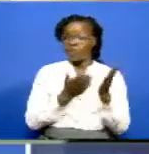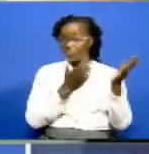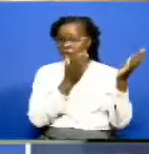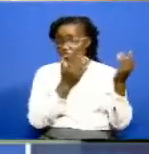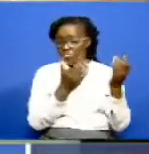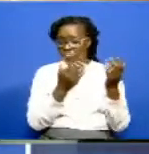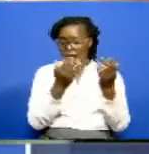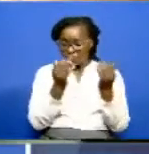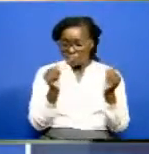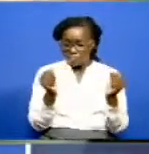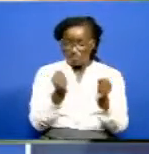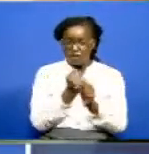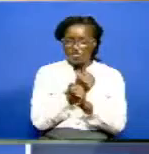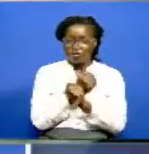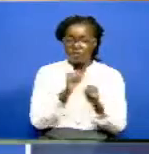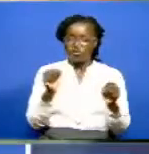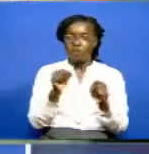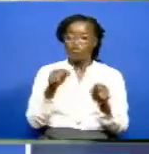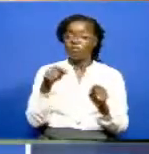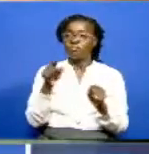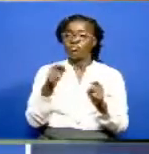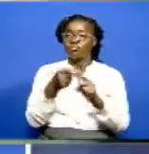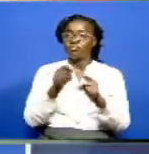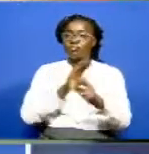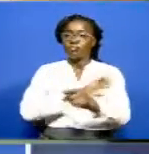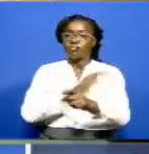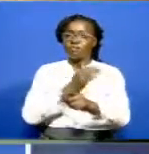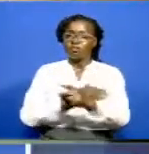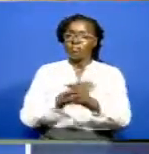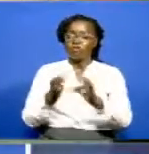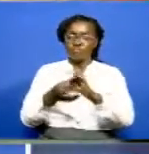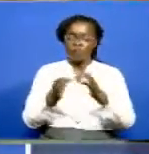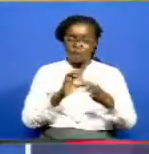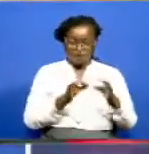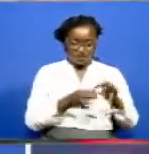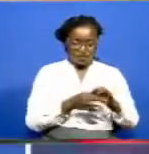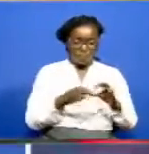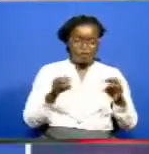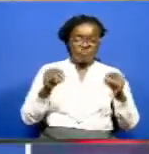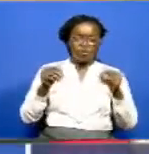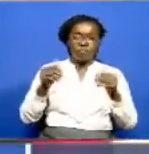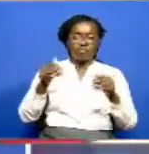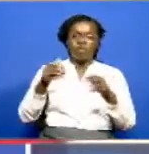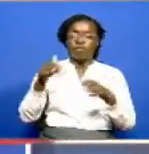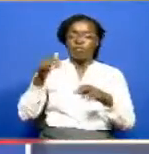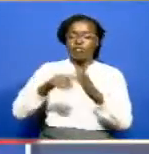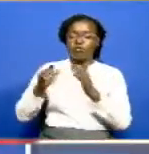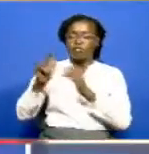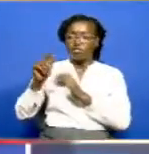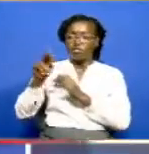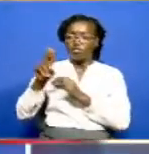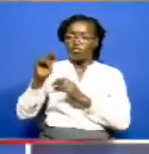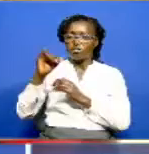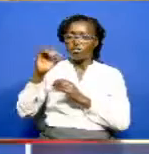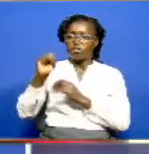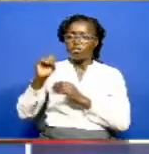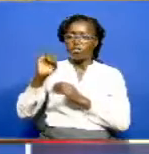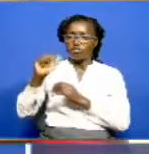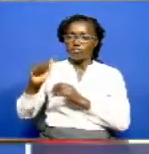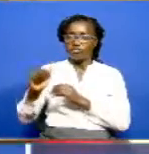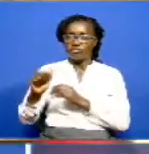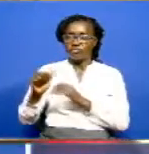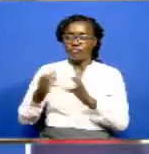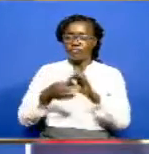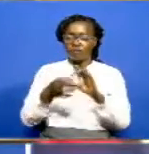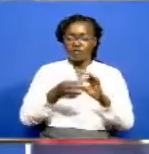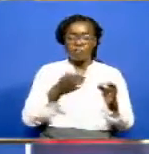redeem itself after falling to Nigeria in the last Olympic qualifiers held in Tunisia. Nataka ku break record, nataka kuenda Olympics juu